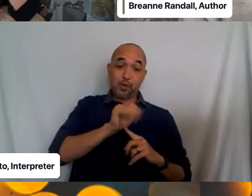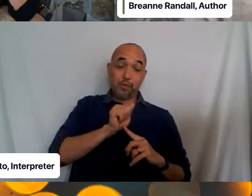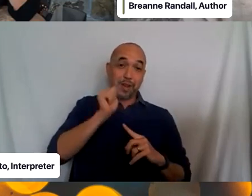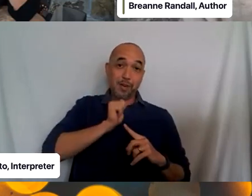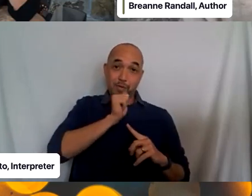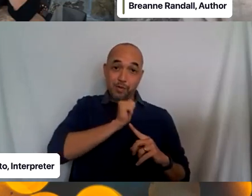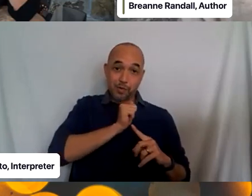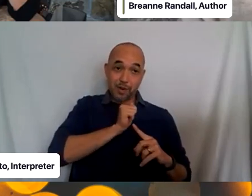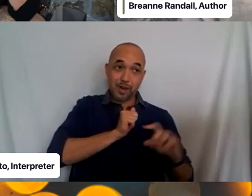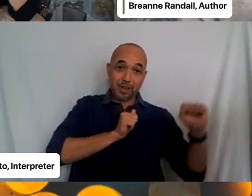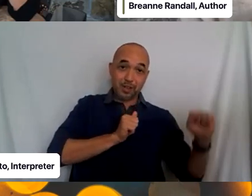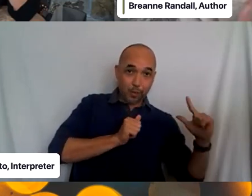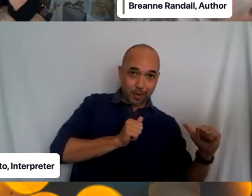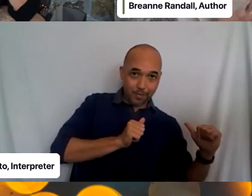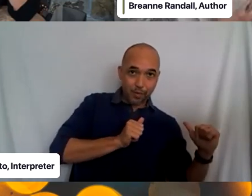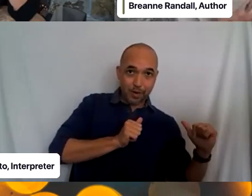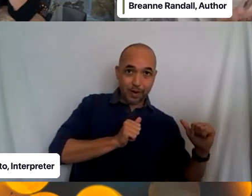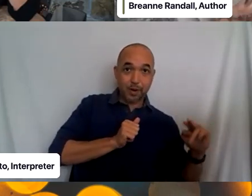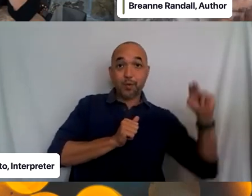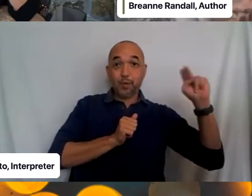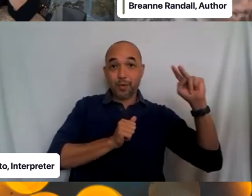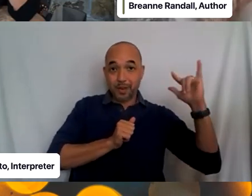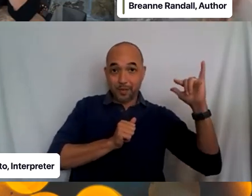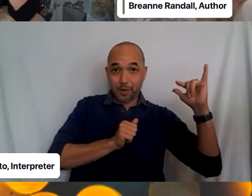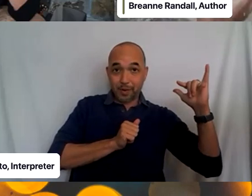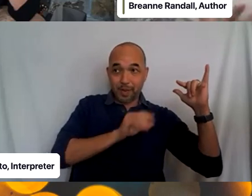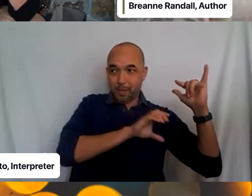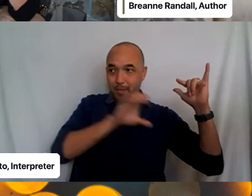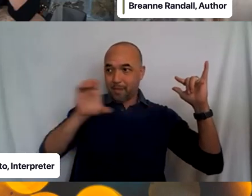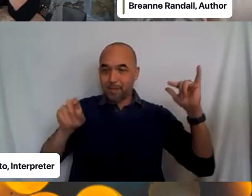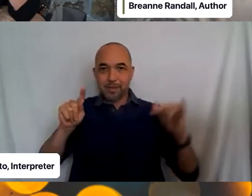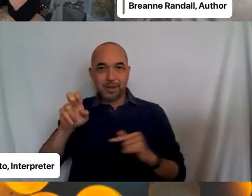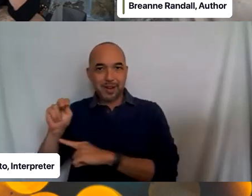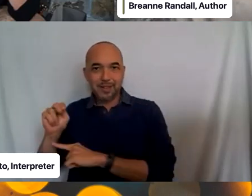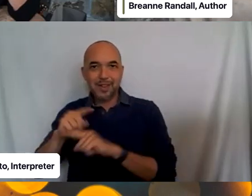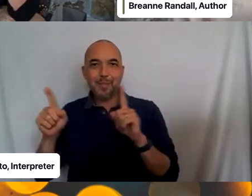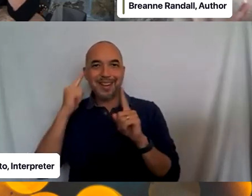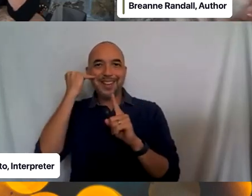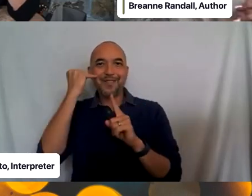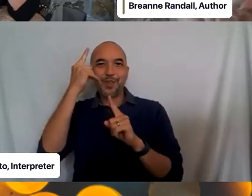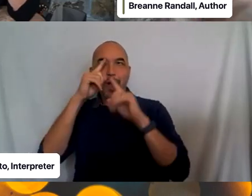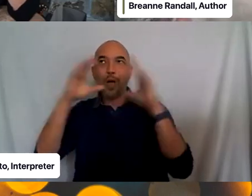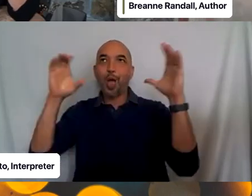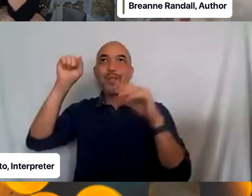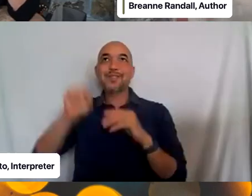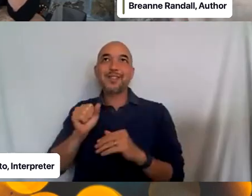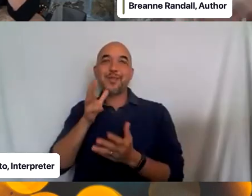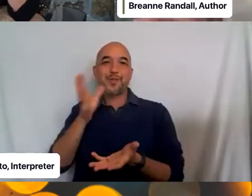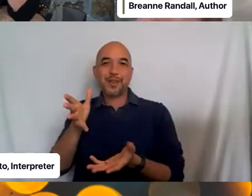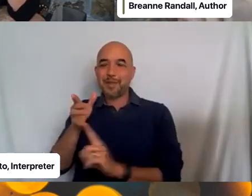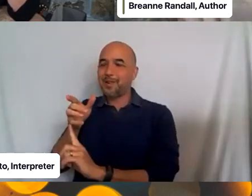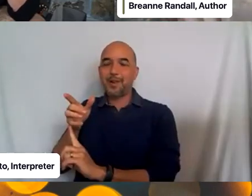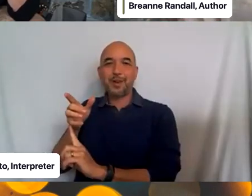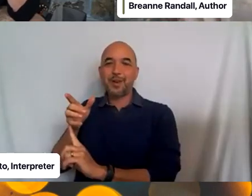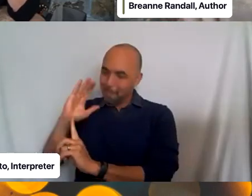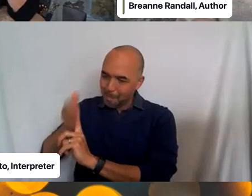Northern California. But she was, I think when you think of kind of that Southern grandma, she just really embodies that. And so a lot of